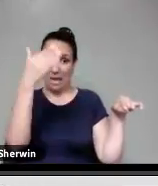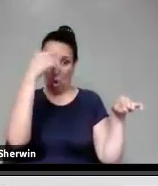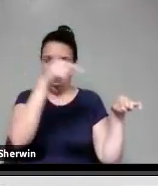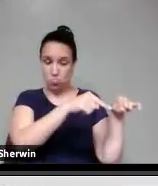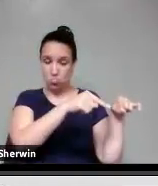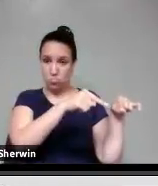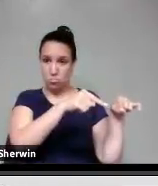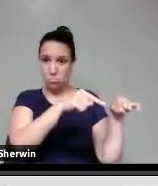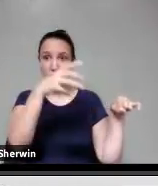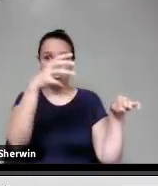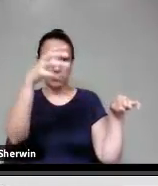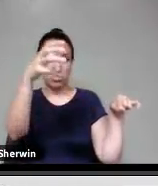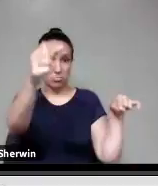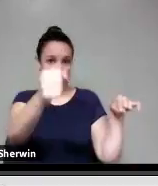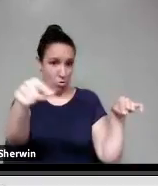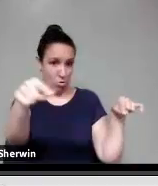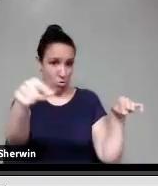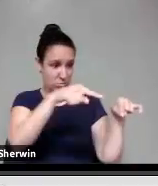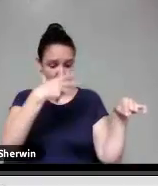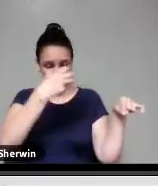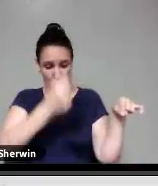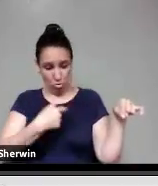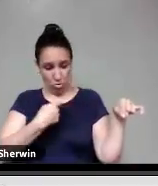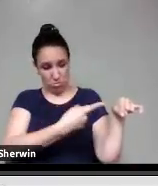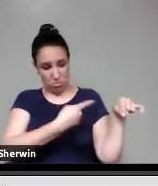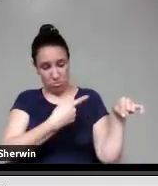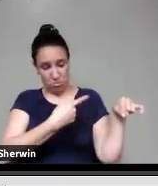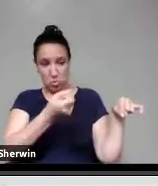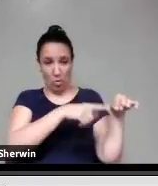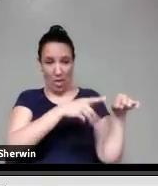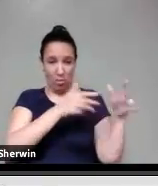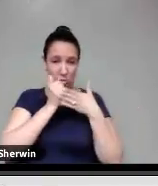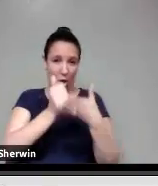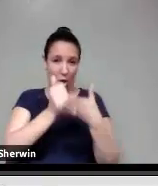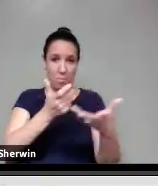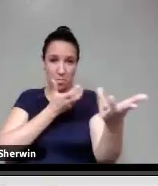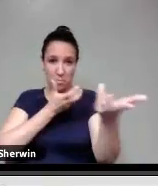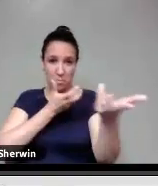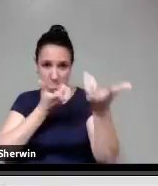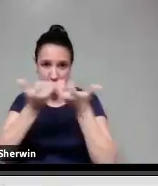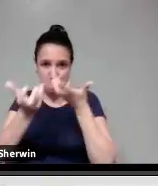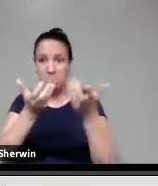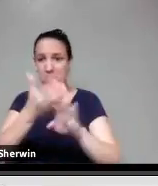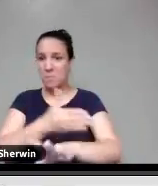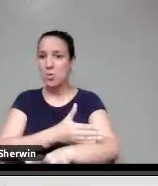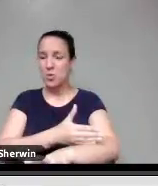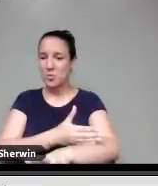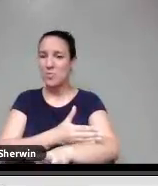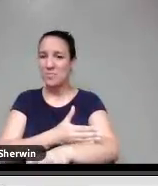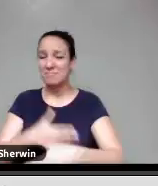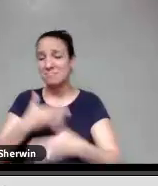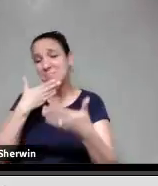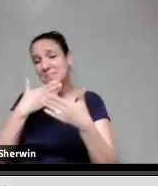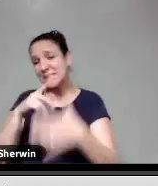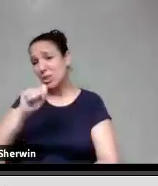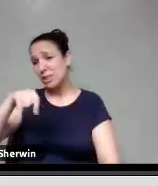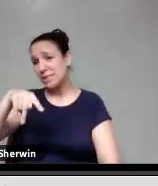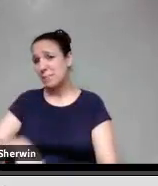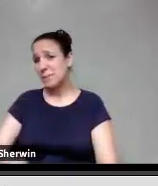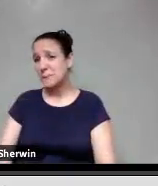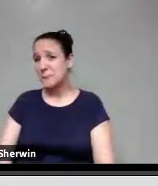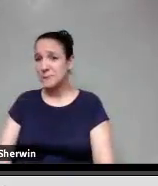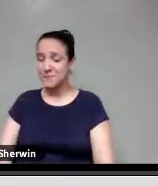now trusts you because their friend does. So sometimes that can be helpful. Not always necessary, but it's just another tip that might help you. It